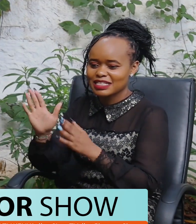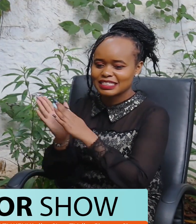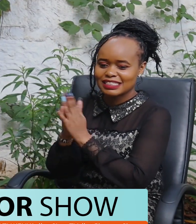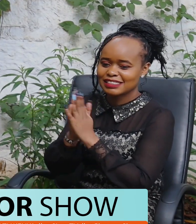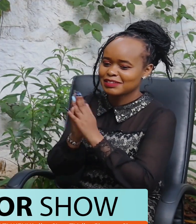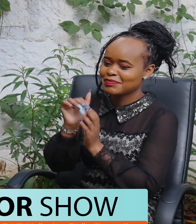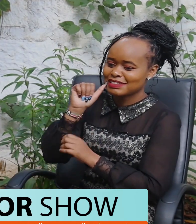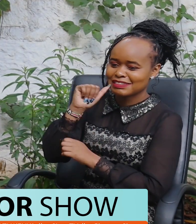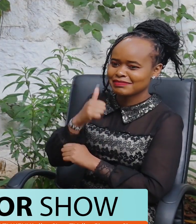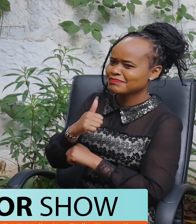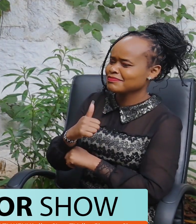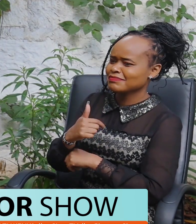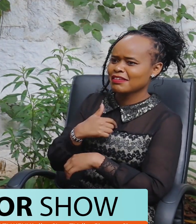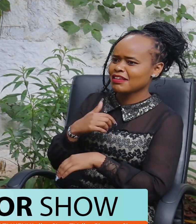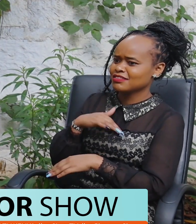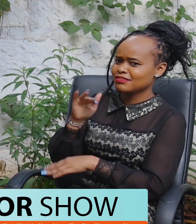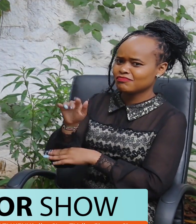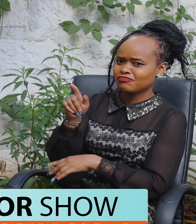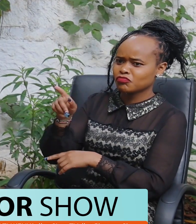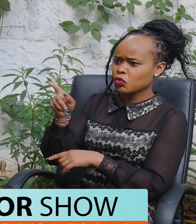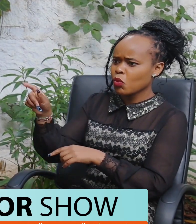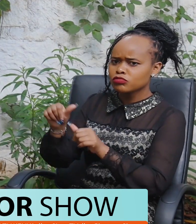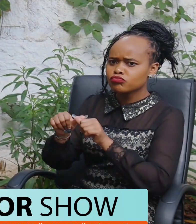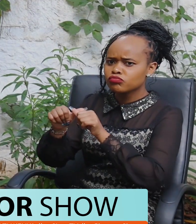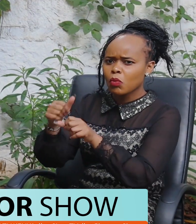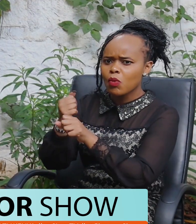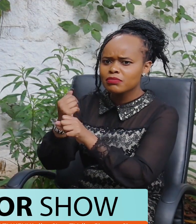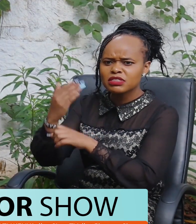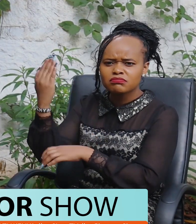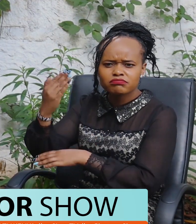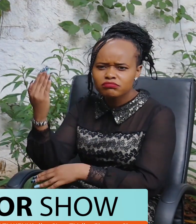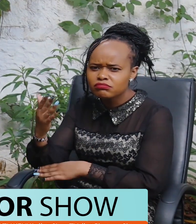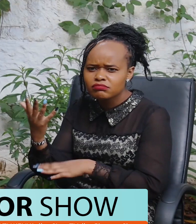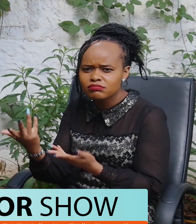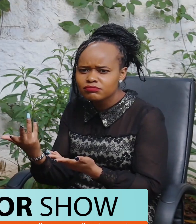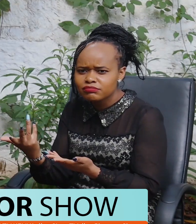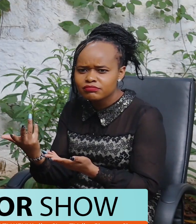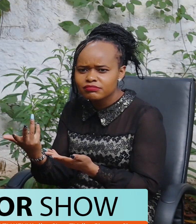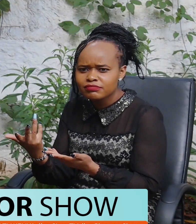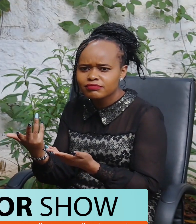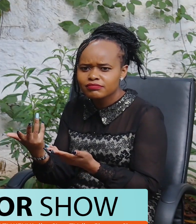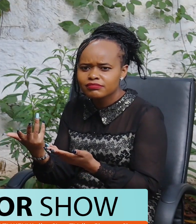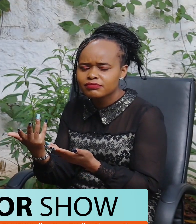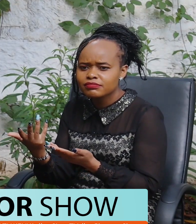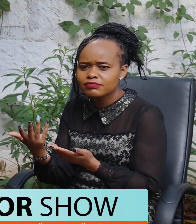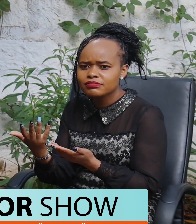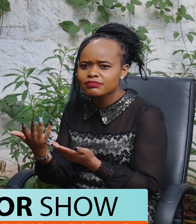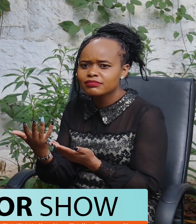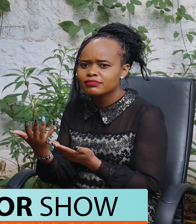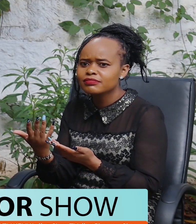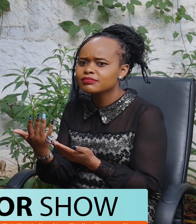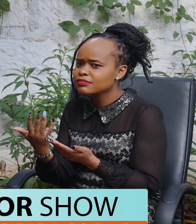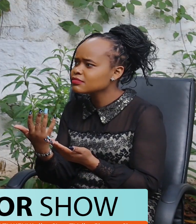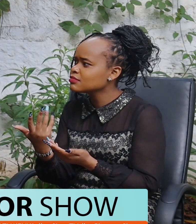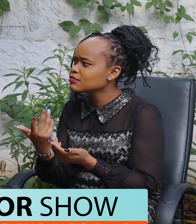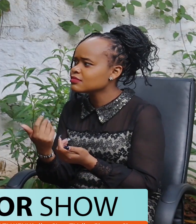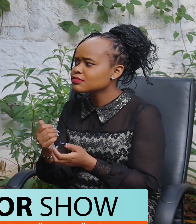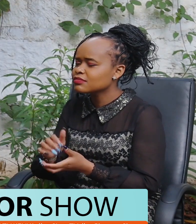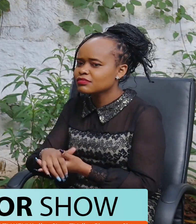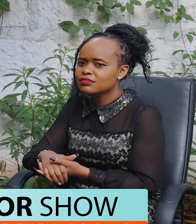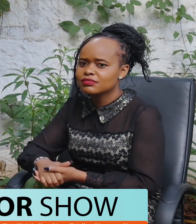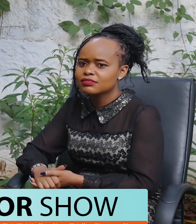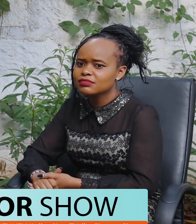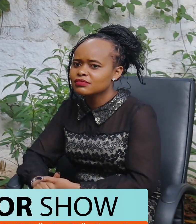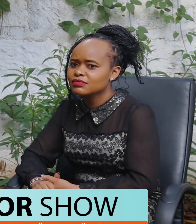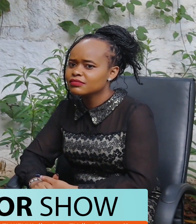Wow, that is super interesting. And you have a very nice story to share with us. For real. So your lecturer